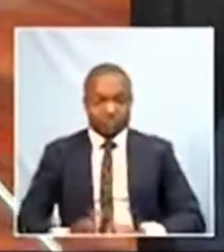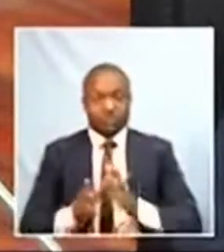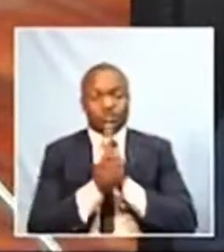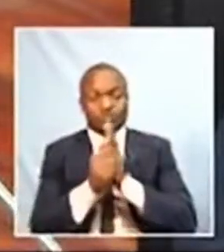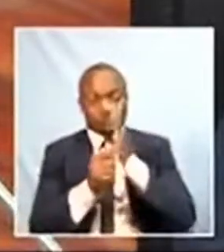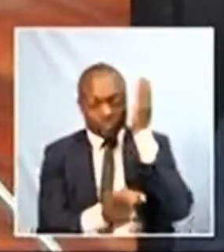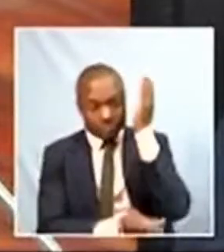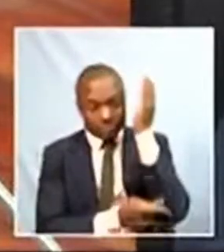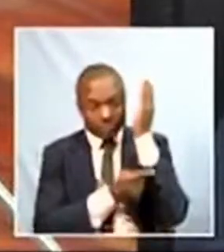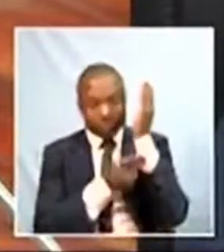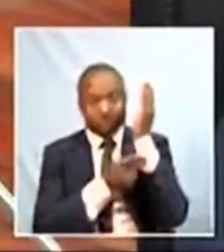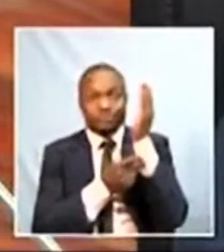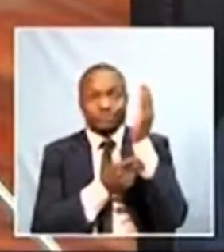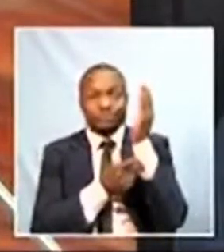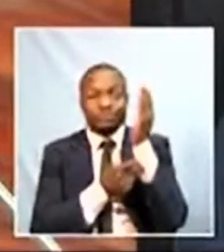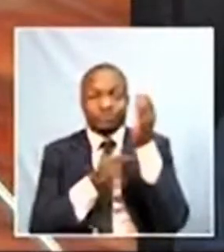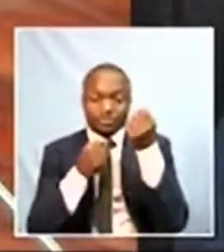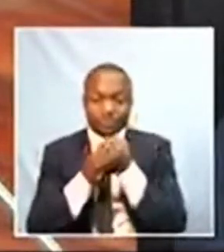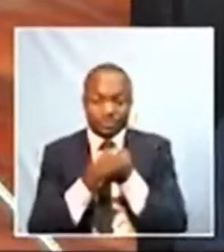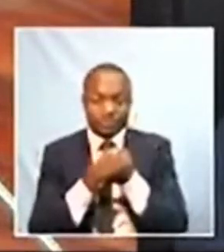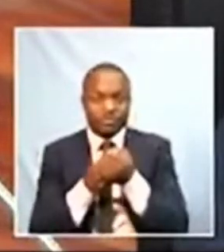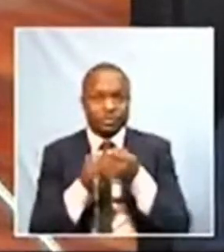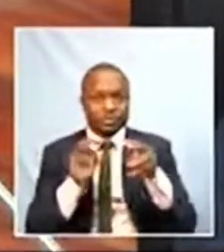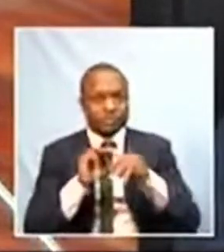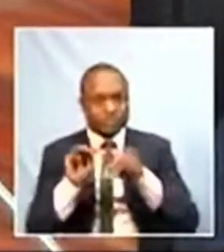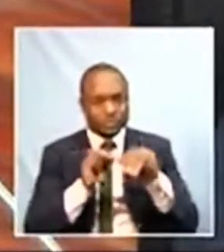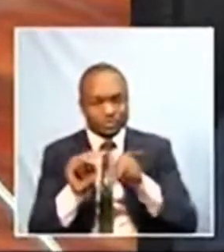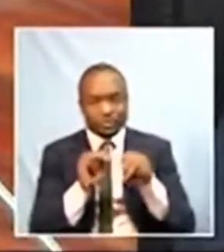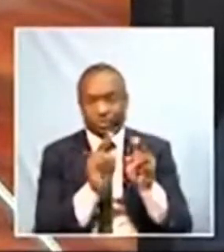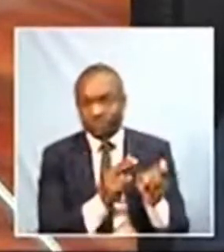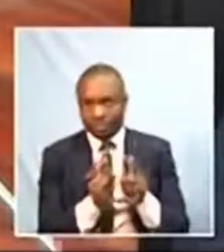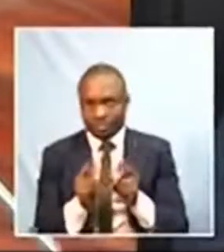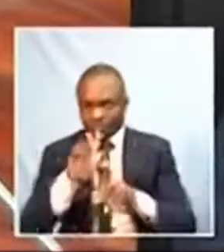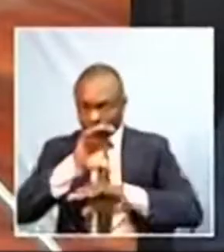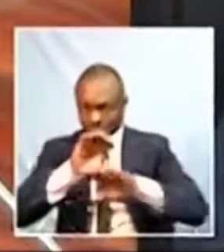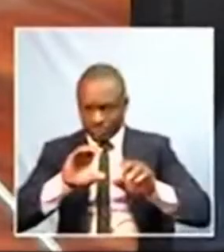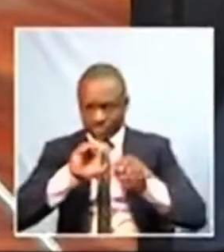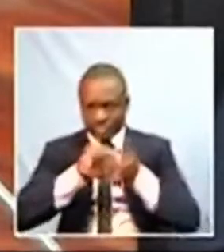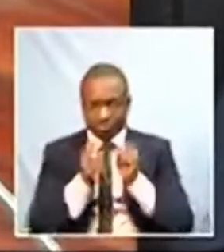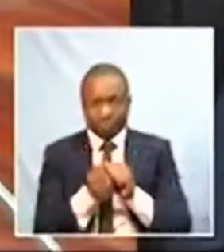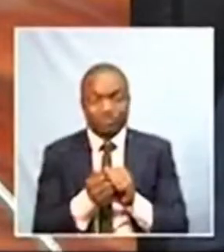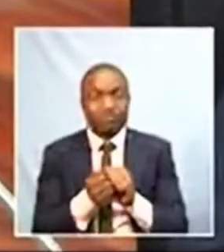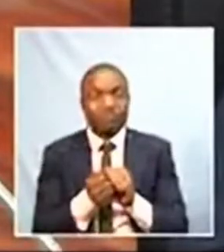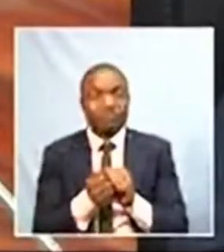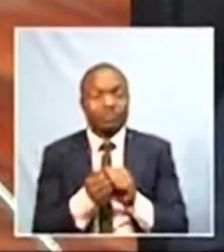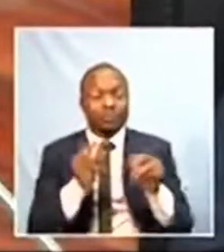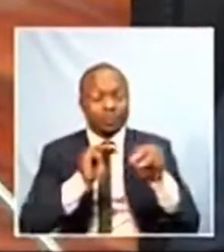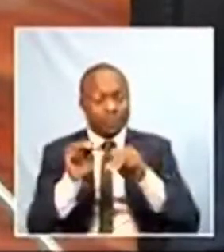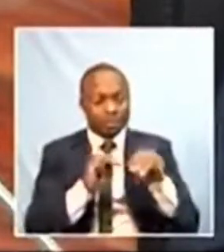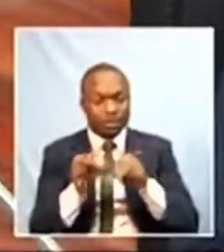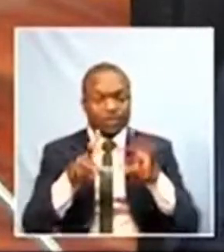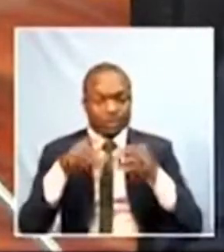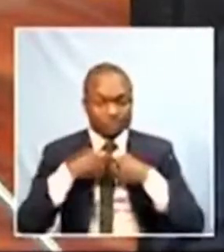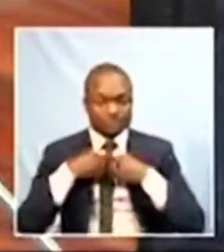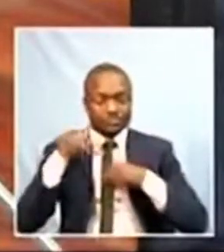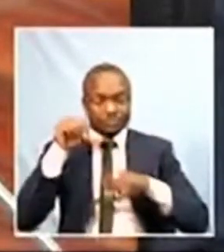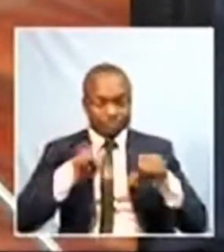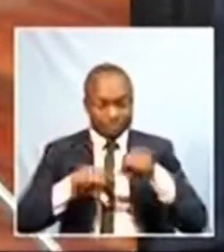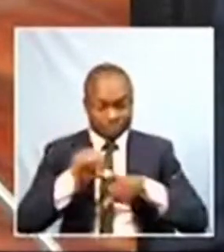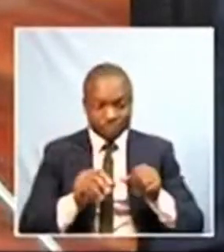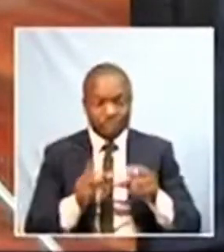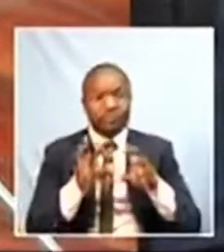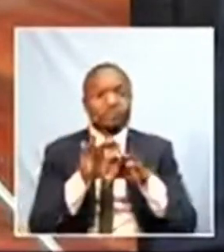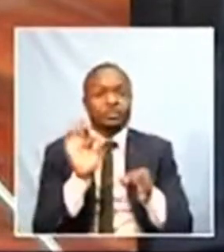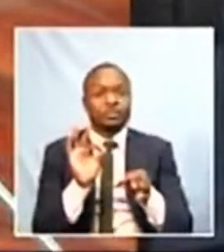skills development bursaries, management response, cause of query. Management acknowledges the